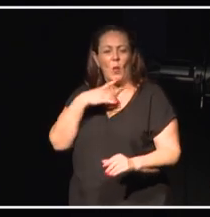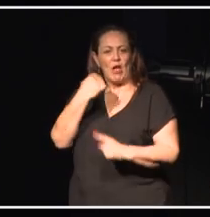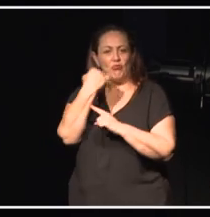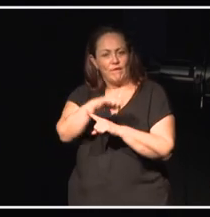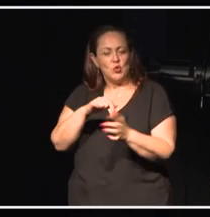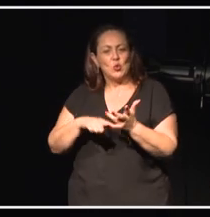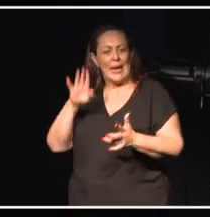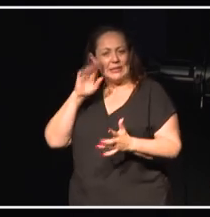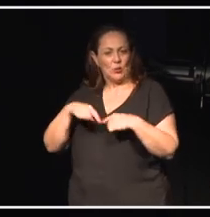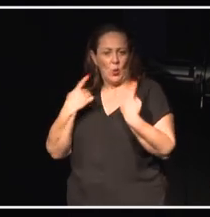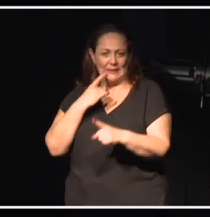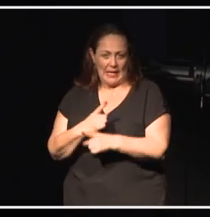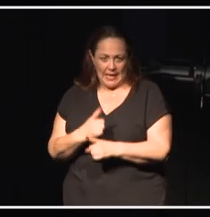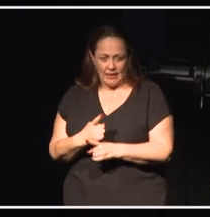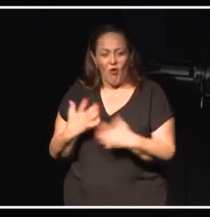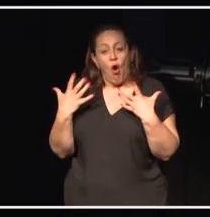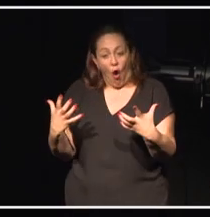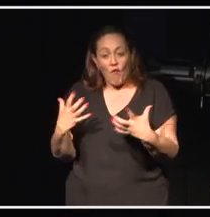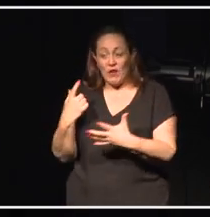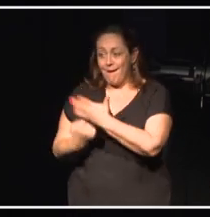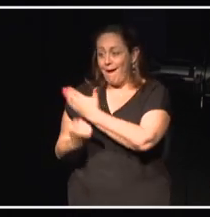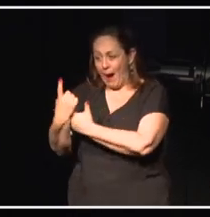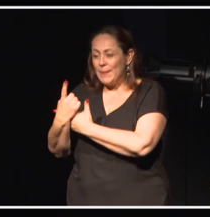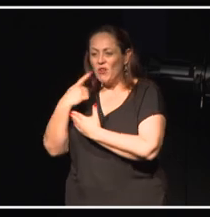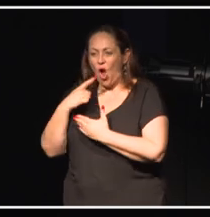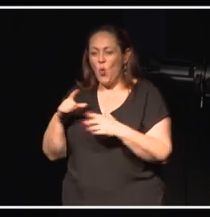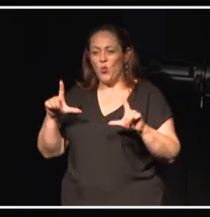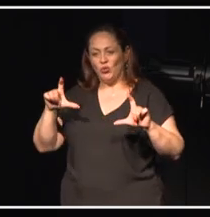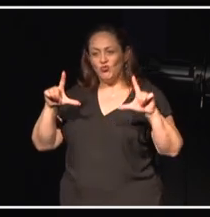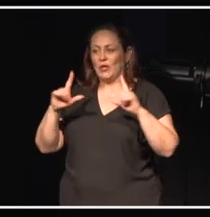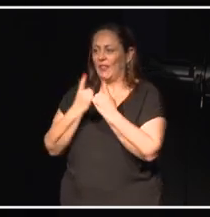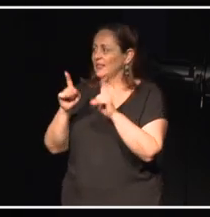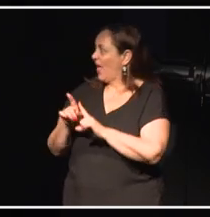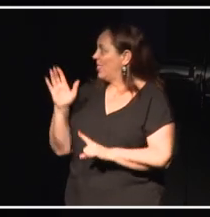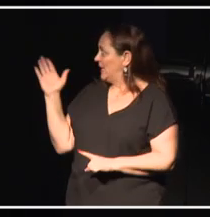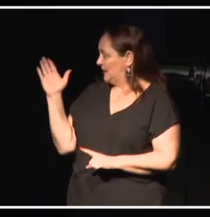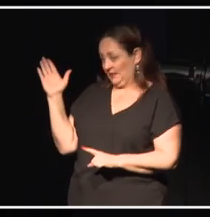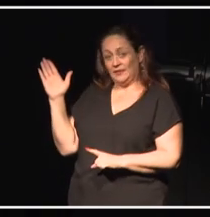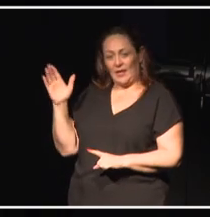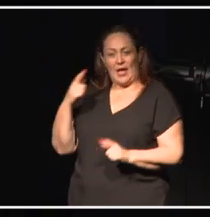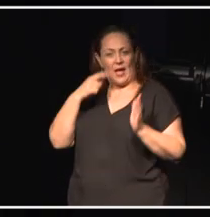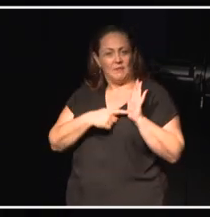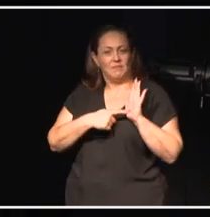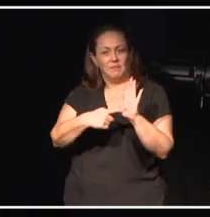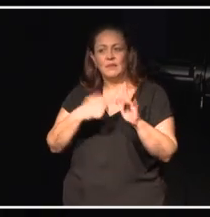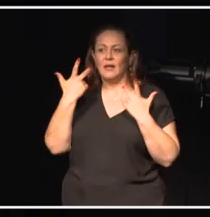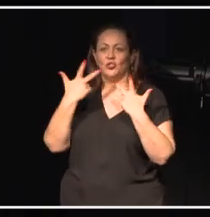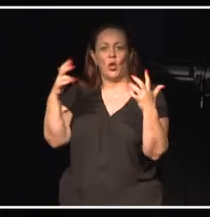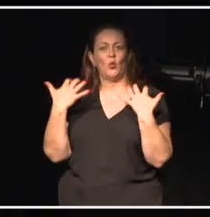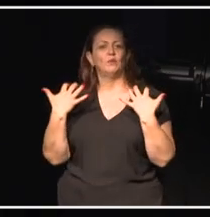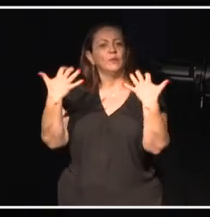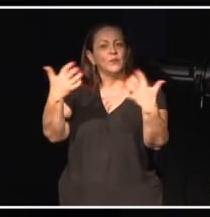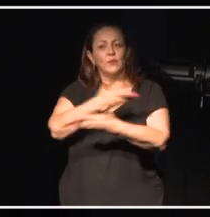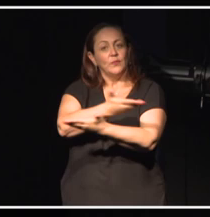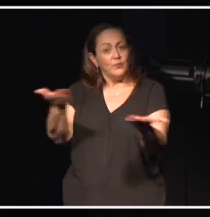very big. Quite often what I'll do actually is screen cap things like this and signal boost it to a much larger audience, in